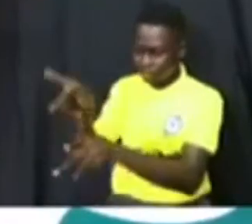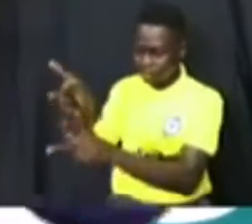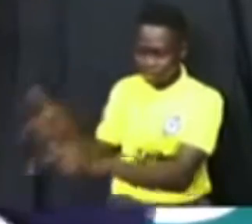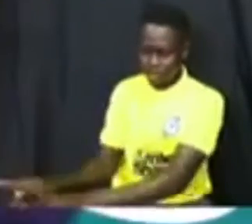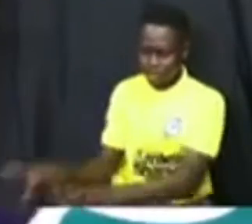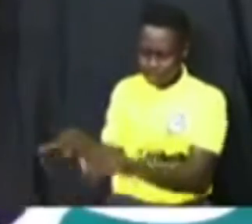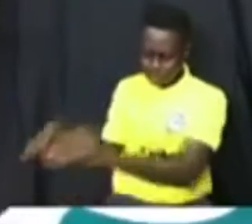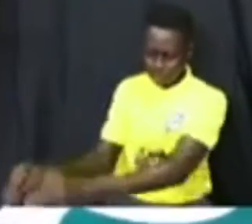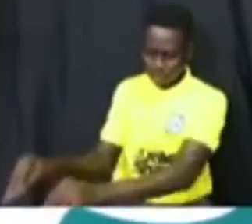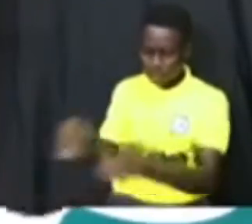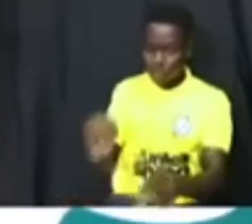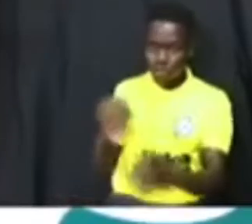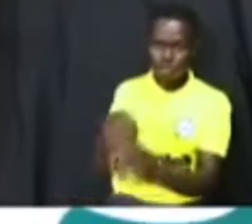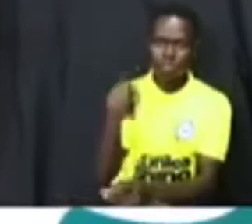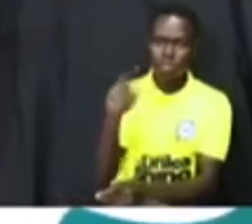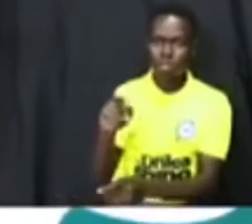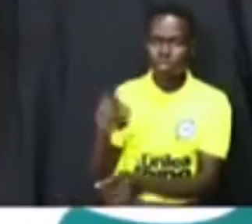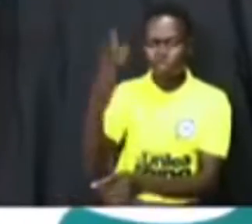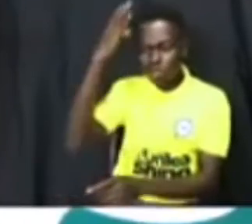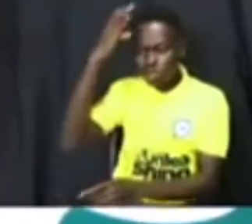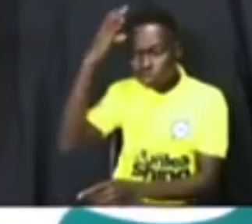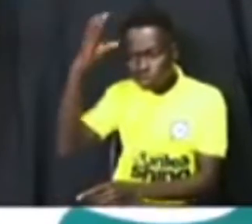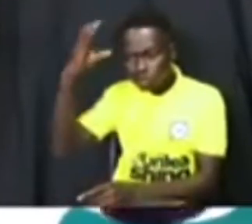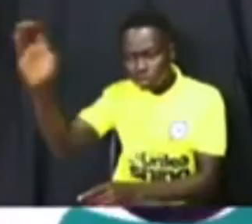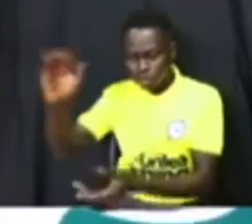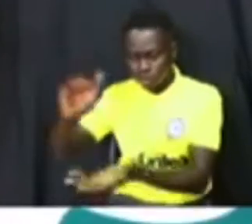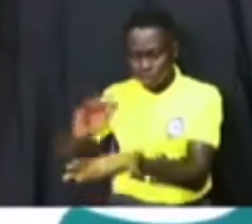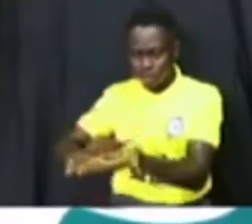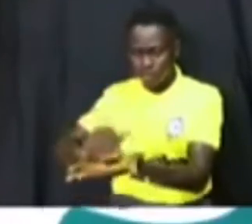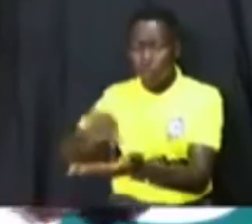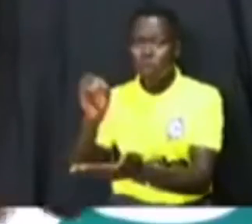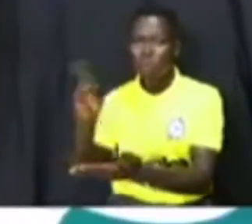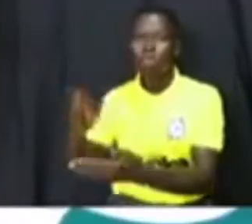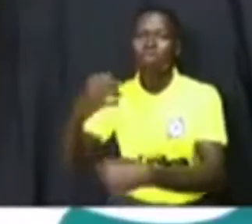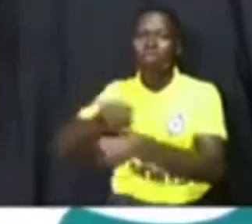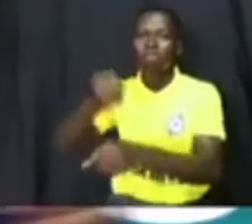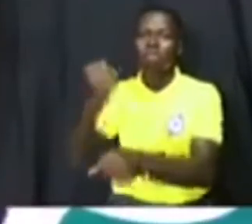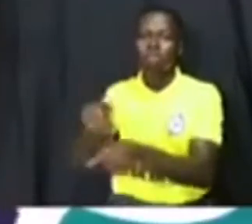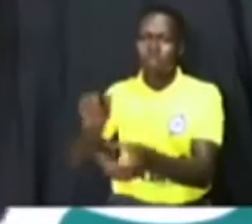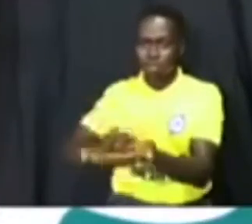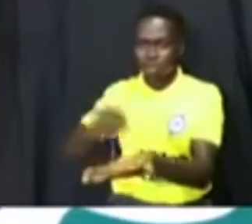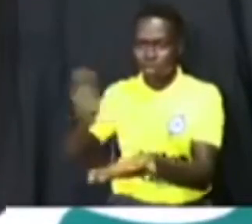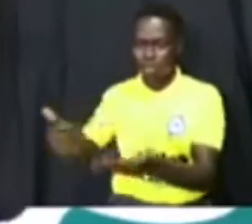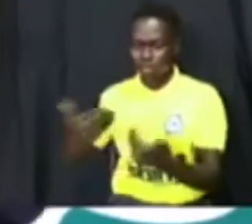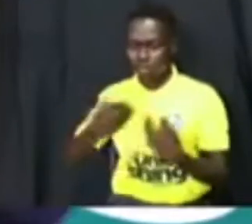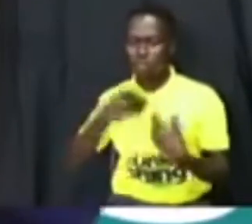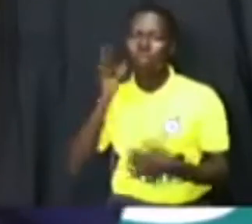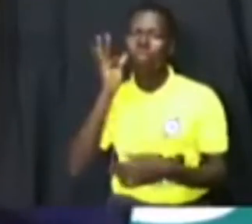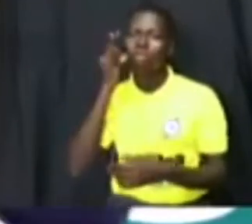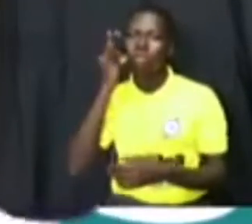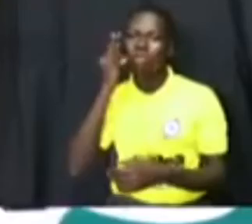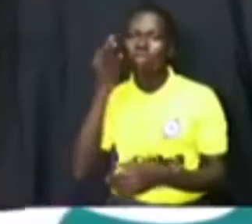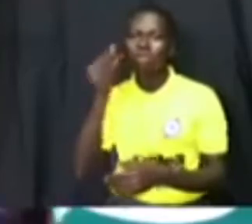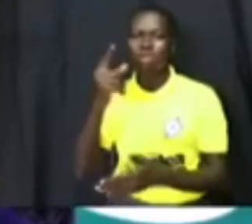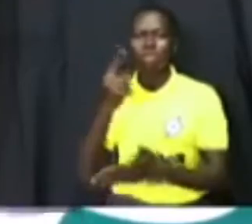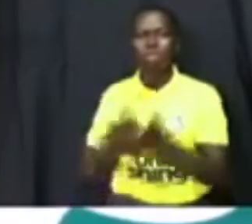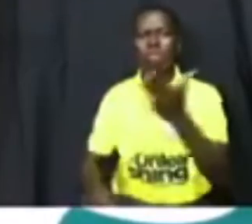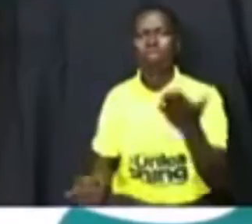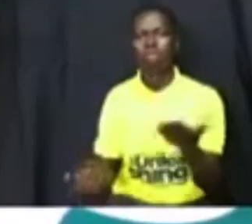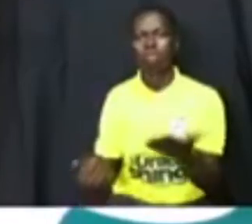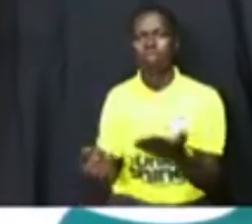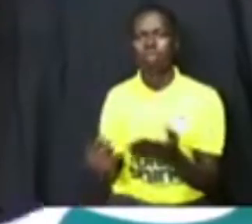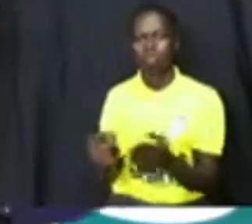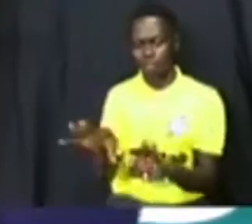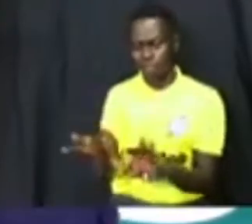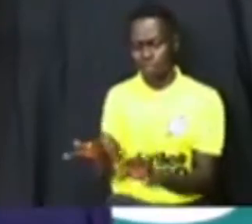you, causes the believer to bear the fruit of the spirit. But the upon